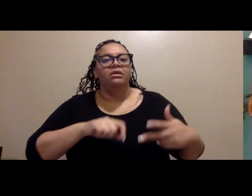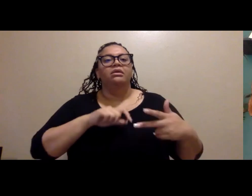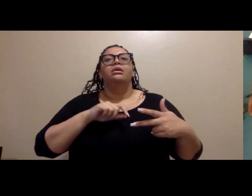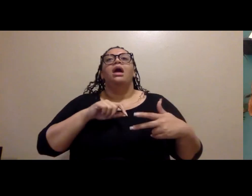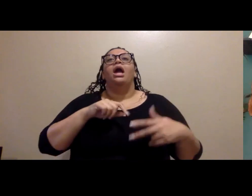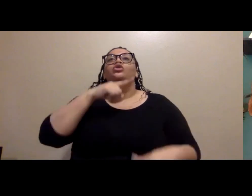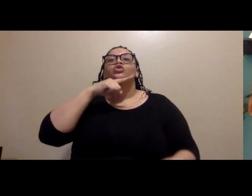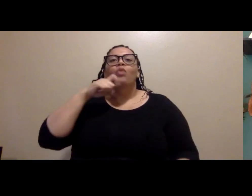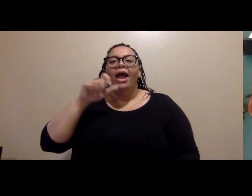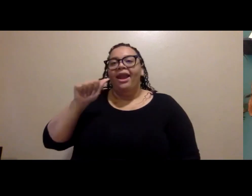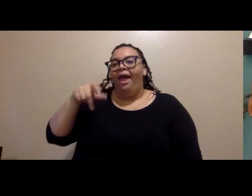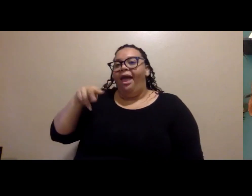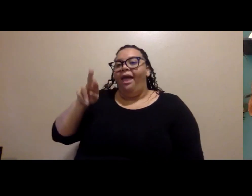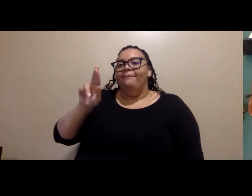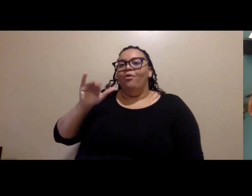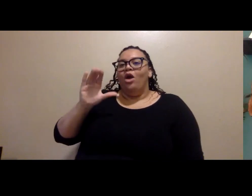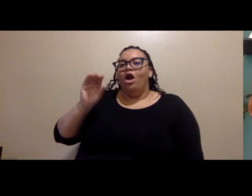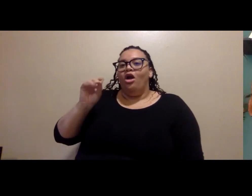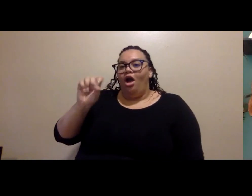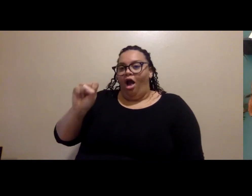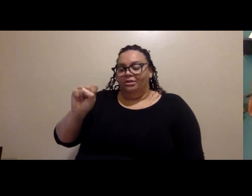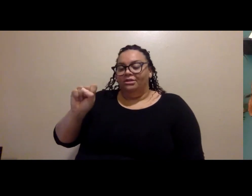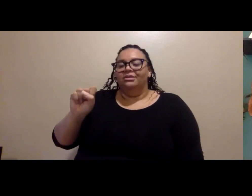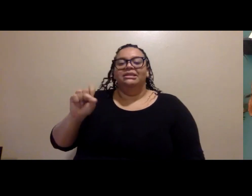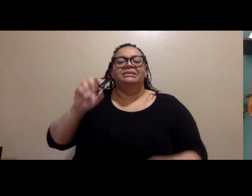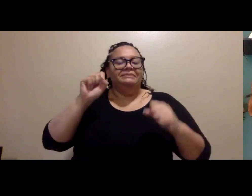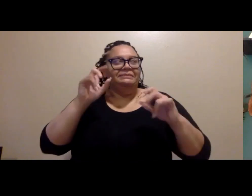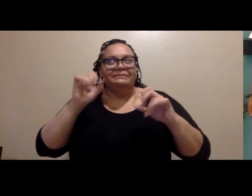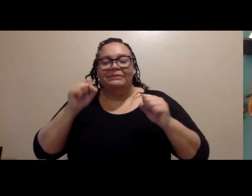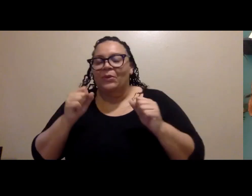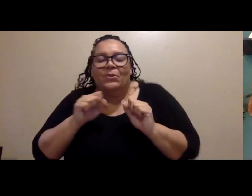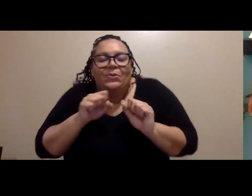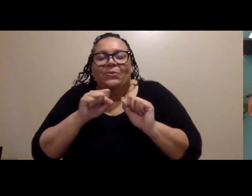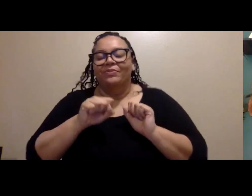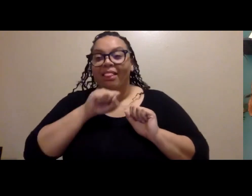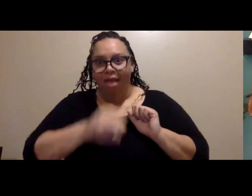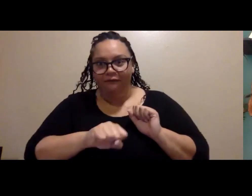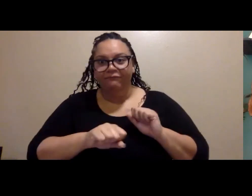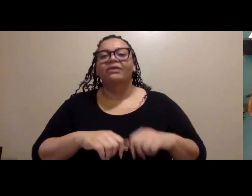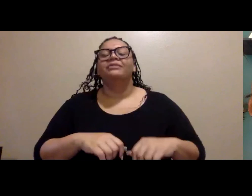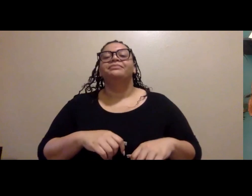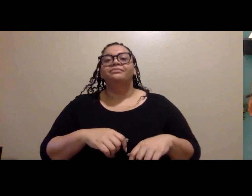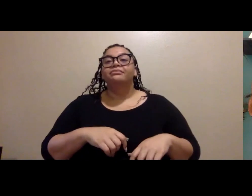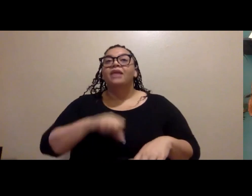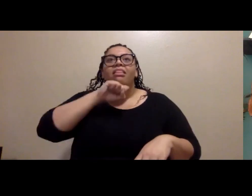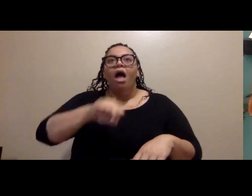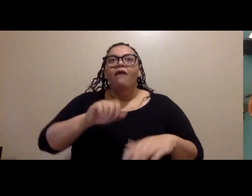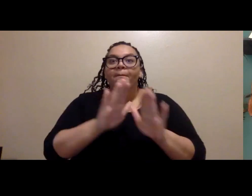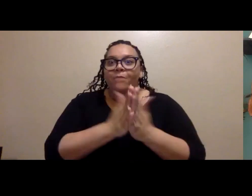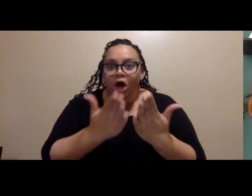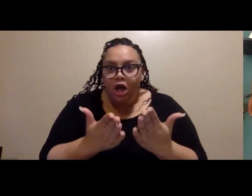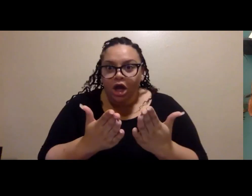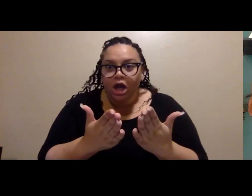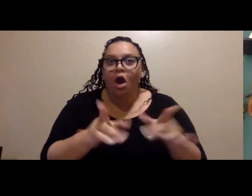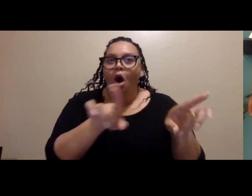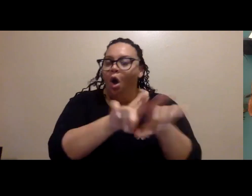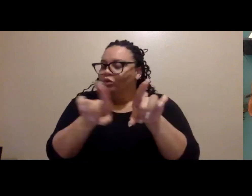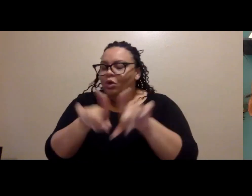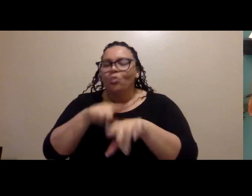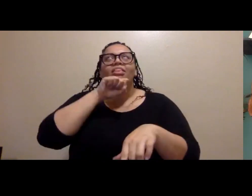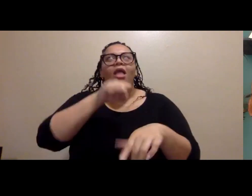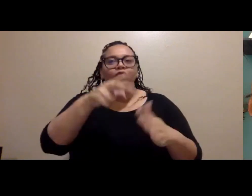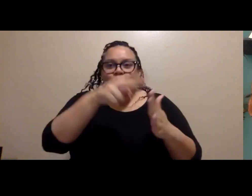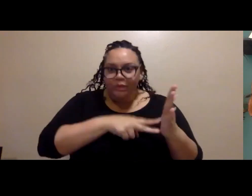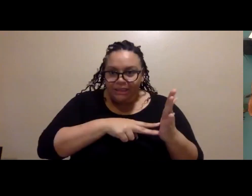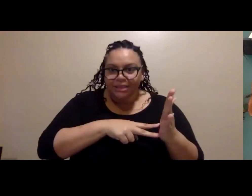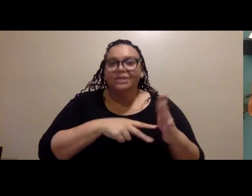apricots. Apricots, I love that as well too. I love a book also too. I love to read when